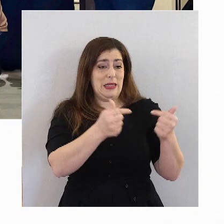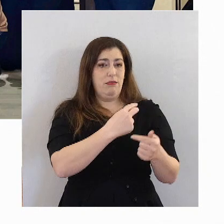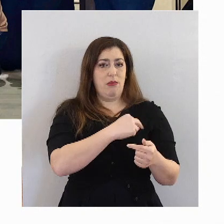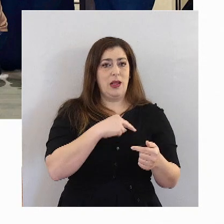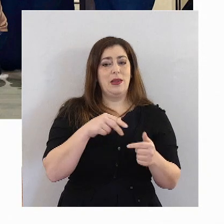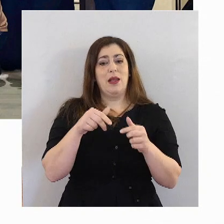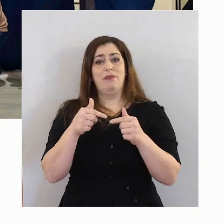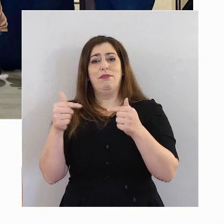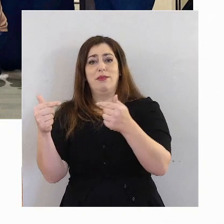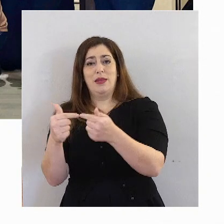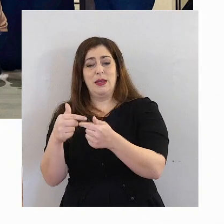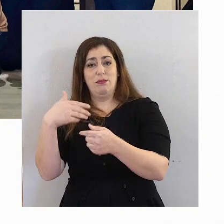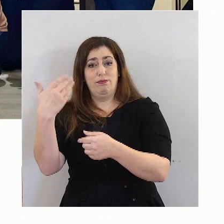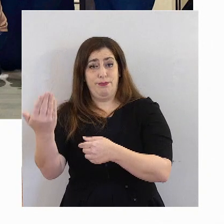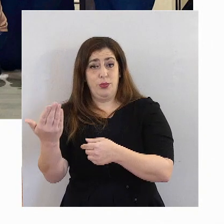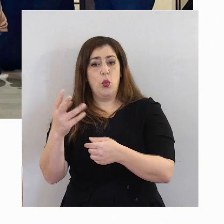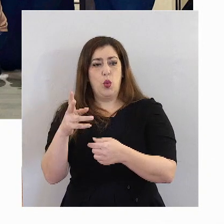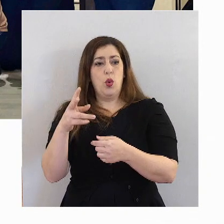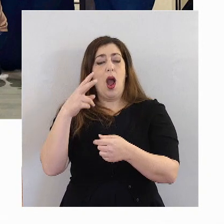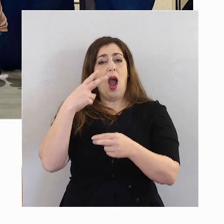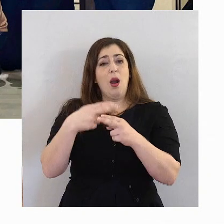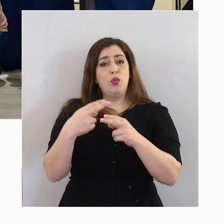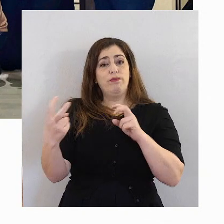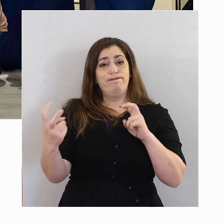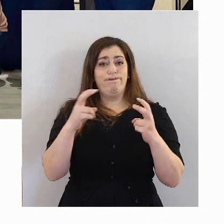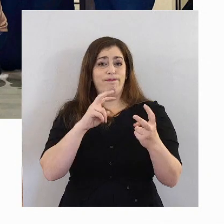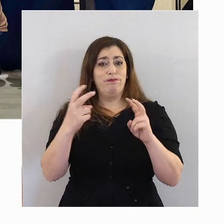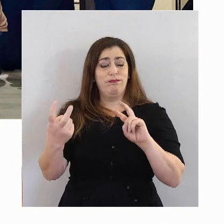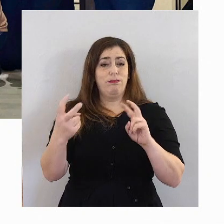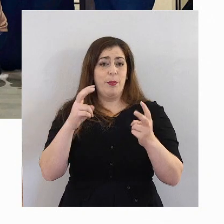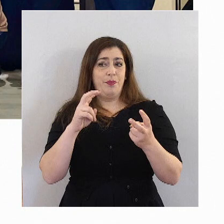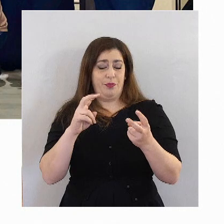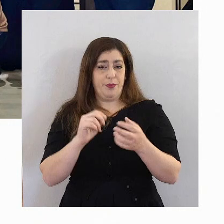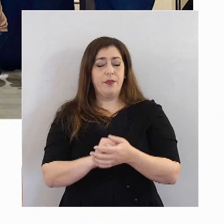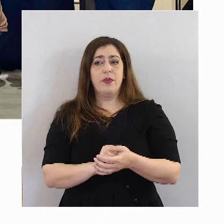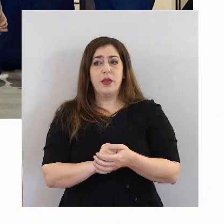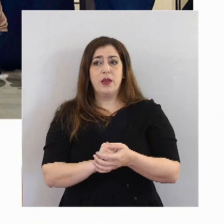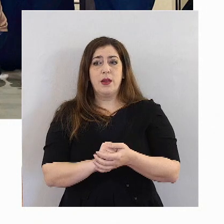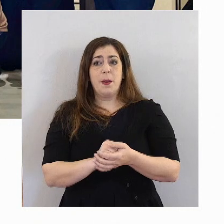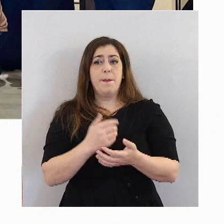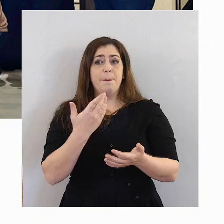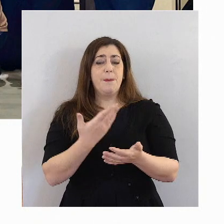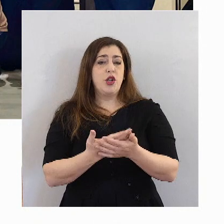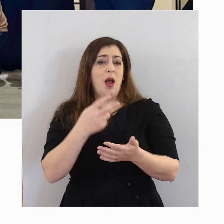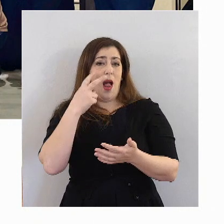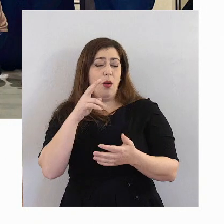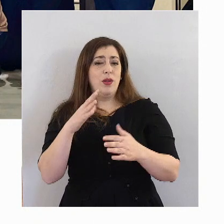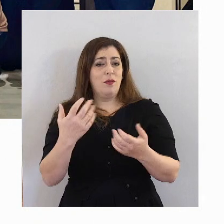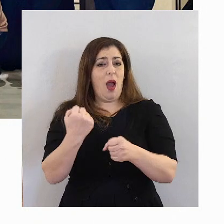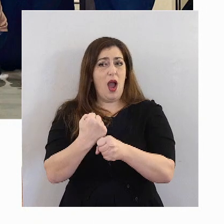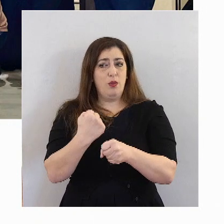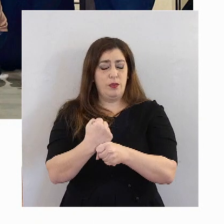exchange visits, there was also an agreement approved by the Commission to have 10 members of the team